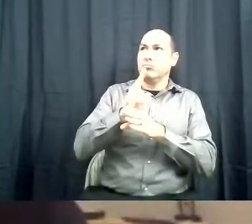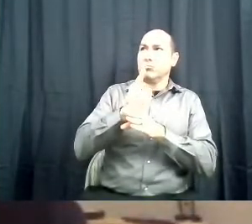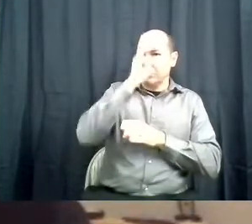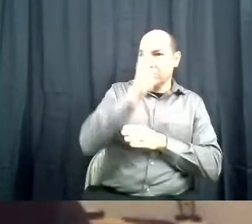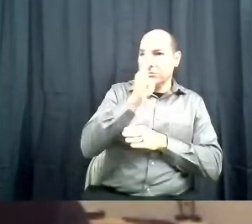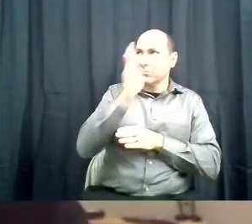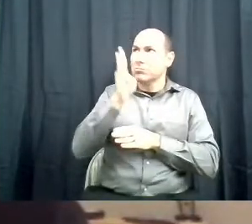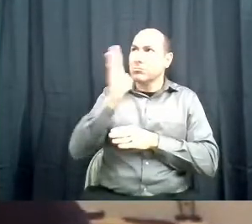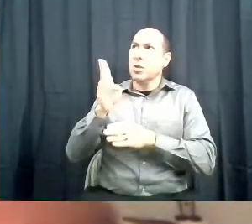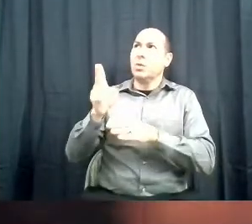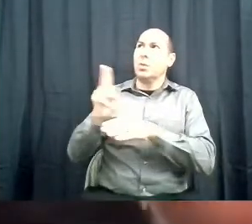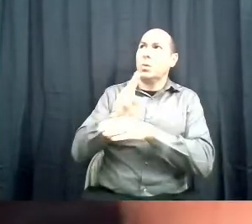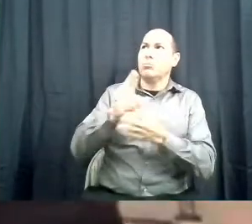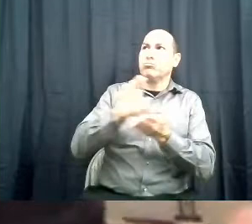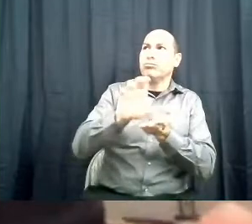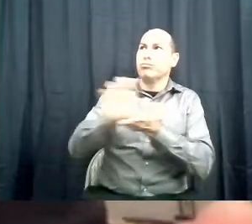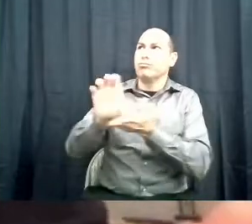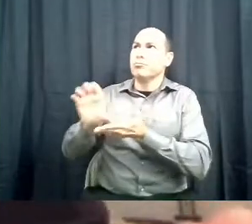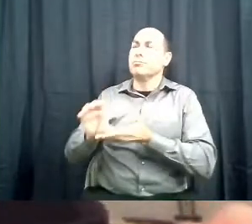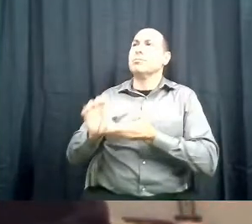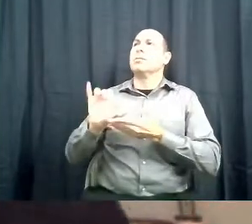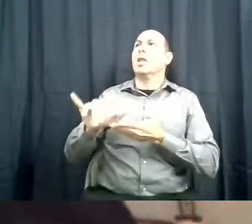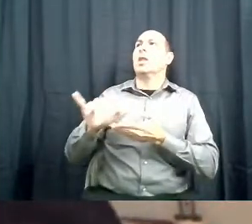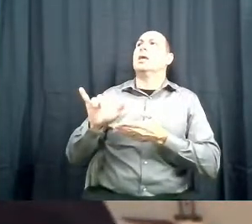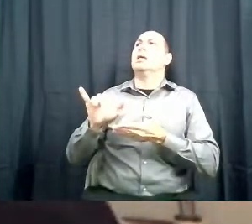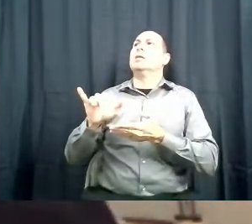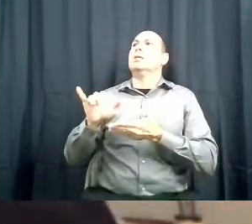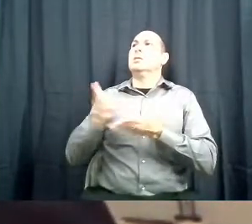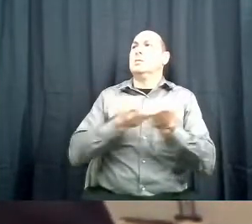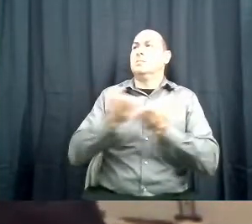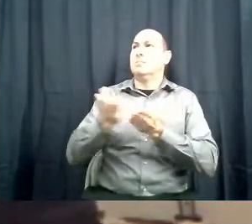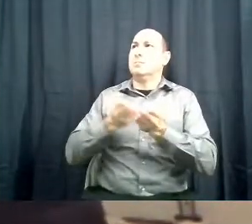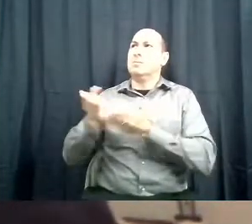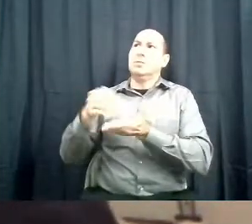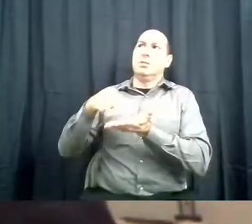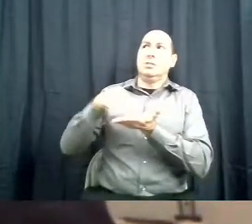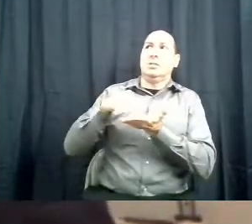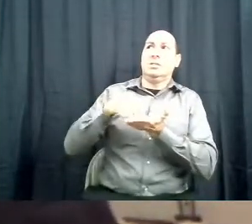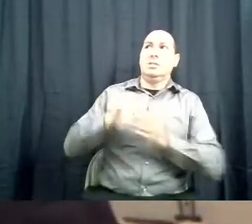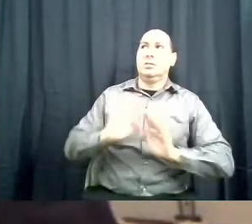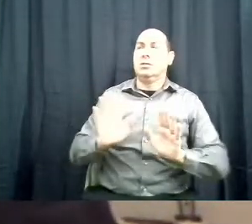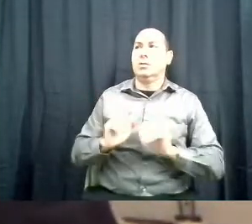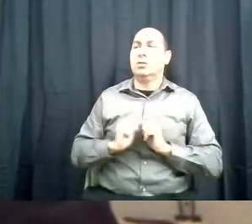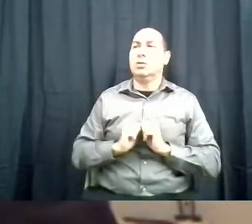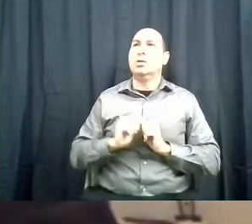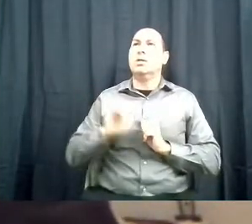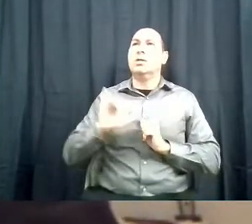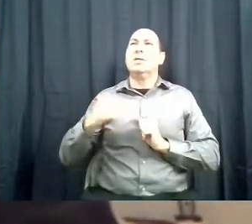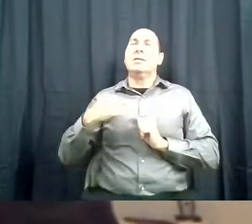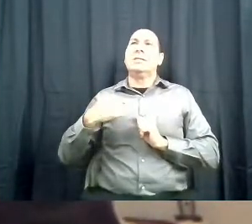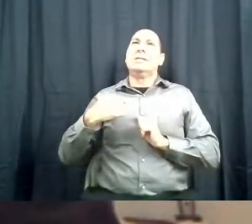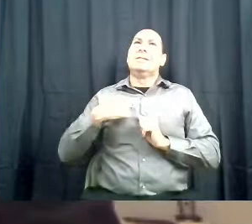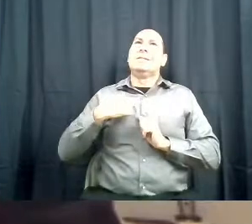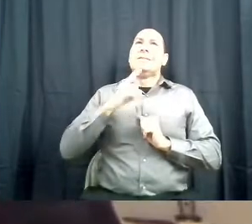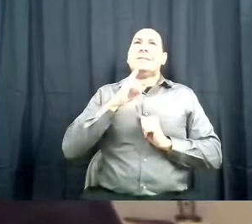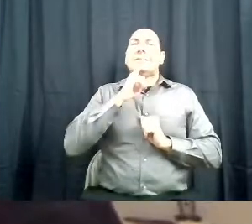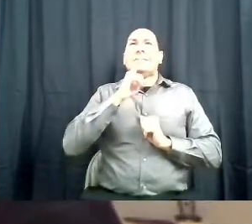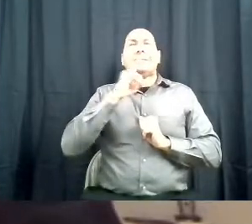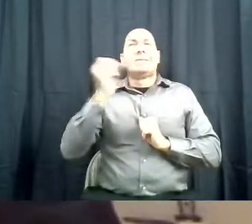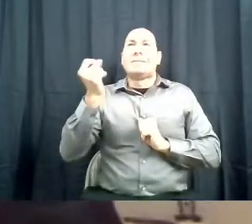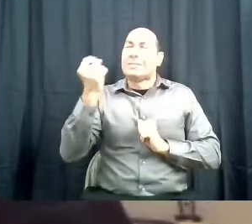funds are going to debt service, but I am suggesting that it makes no sense to me to